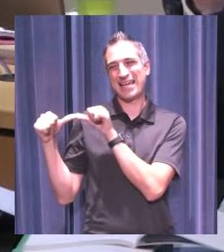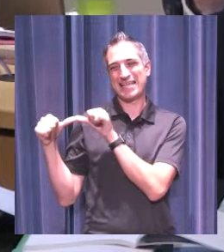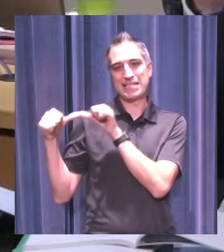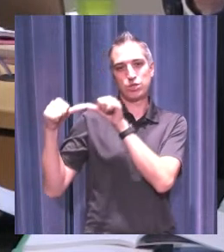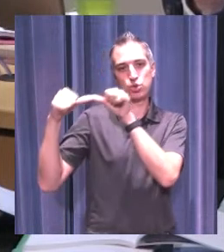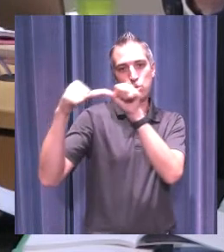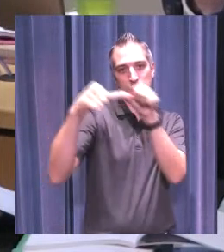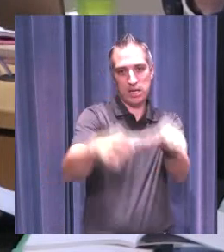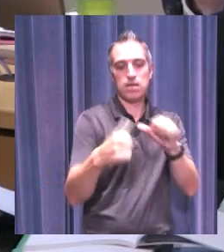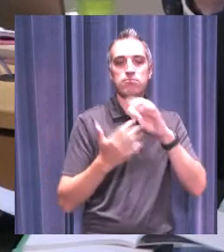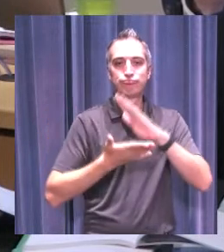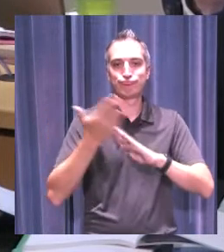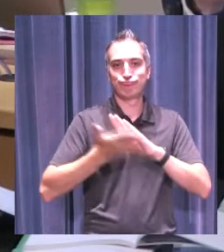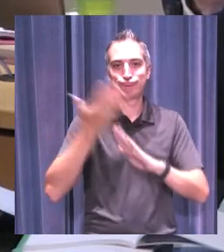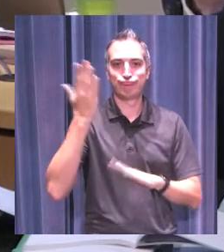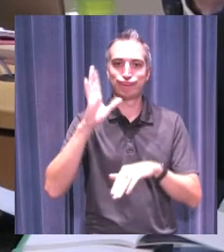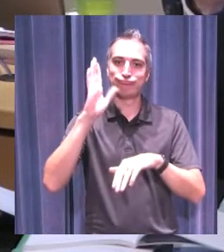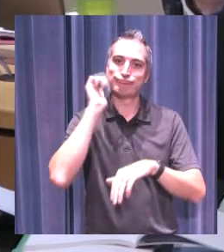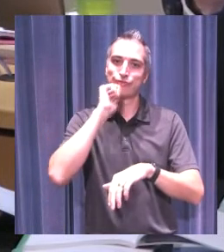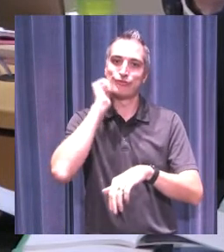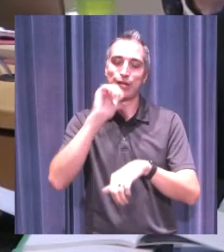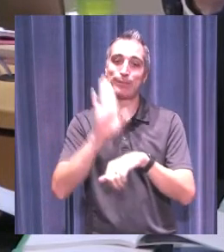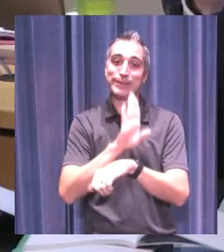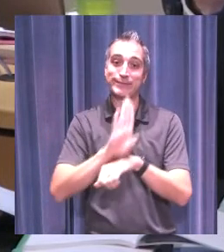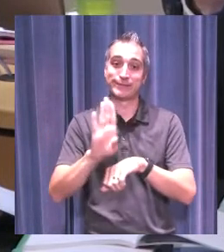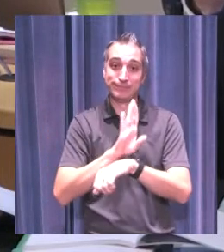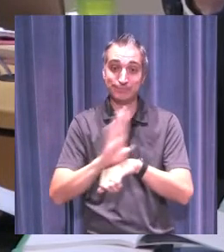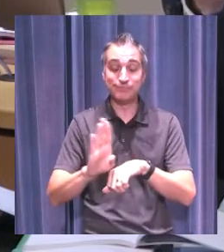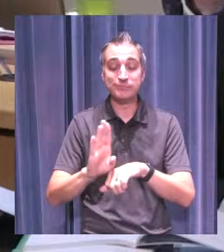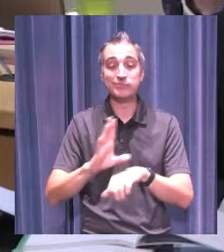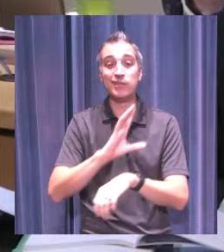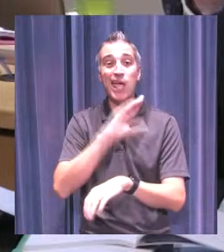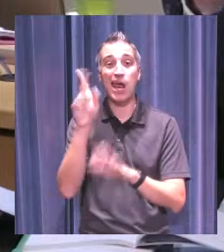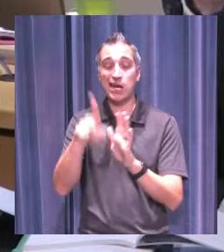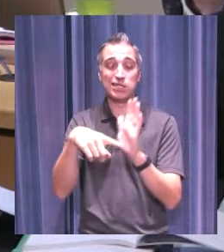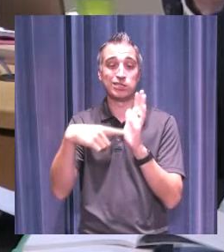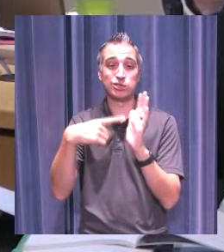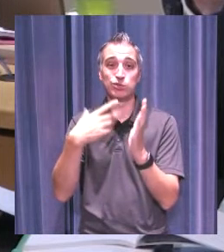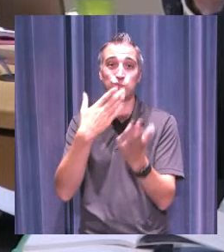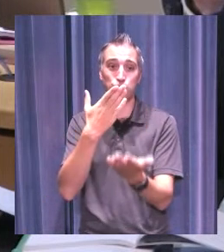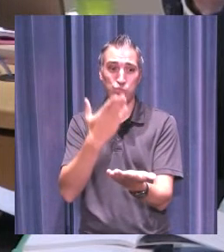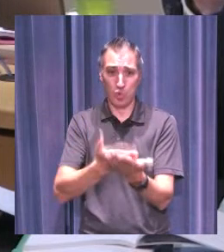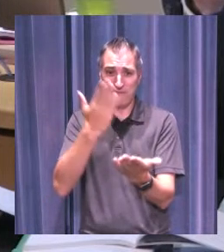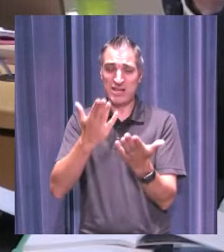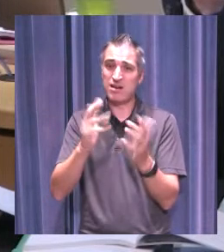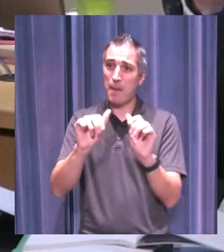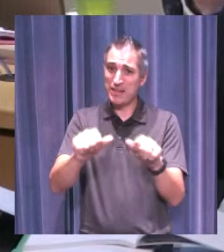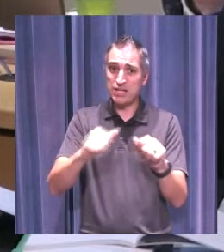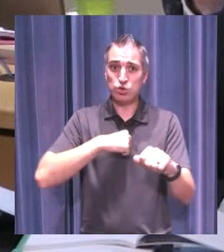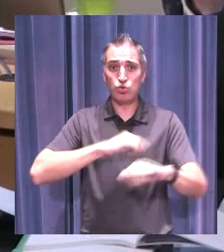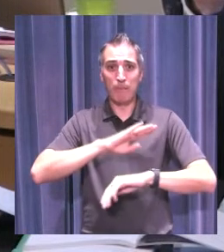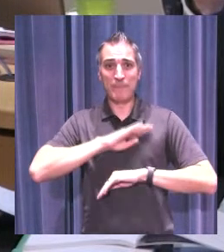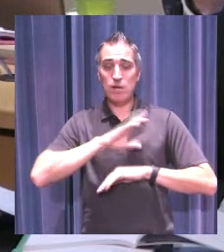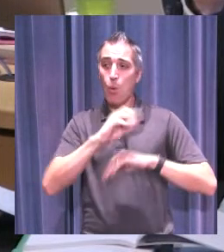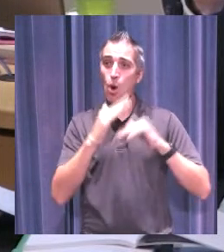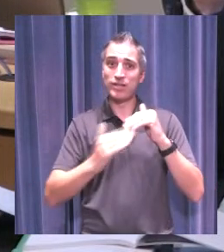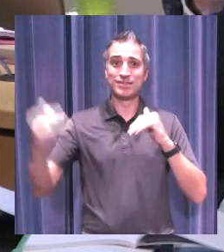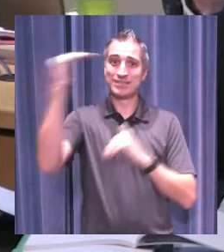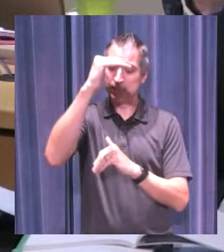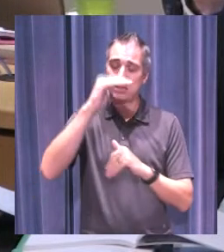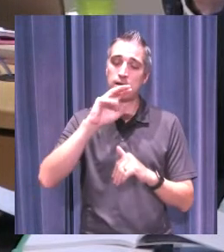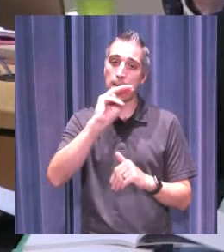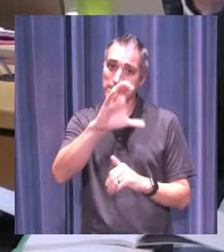of conducting business. Given that and his proven ability to meet and exceed MCC strategic goals, along with his